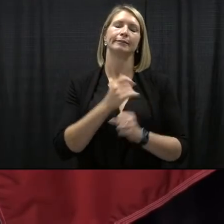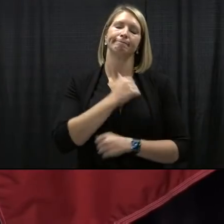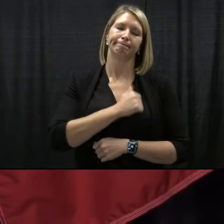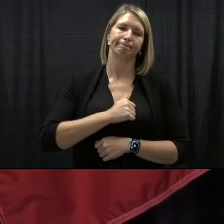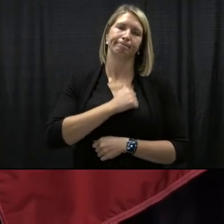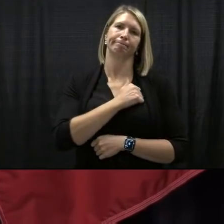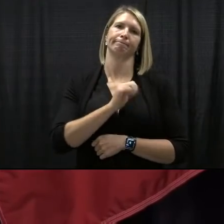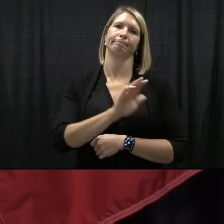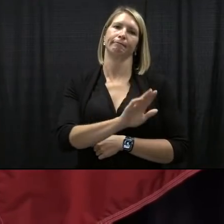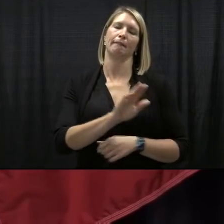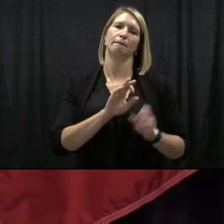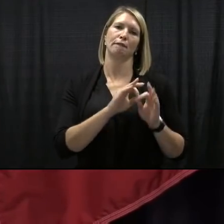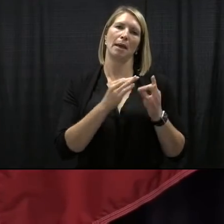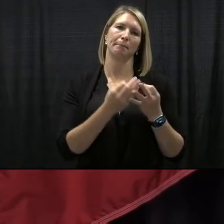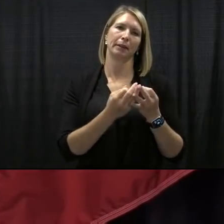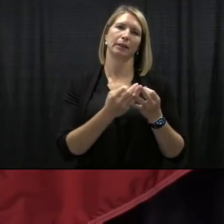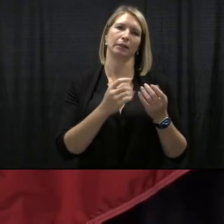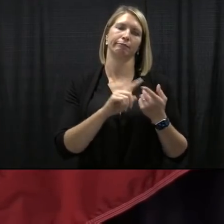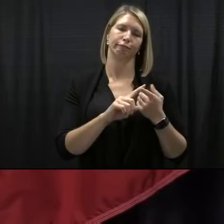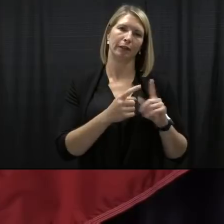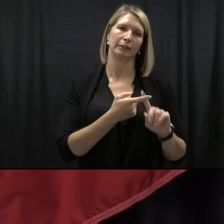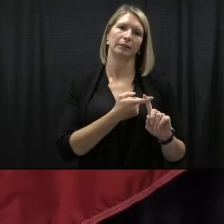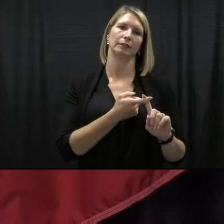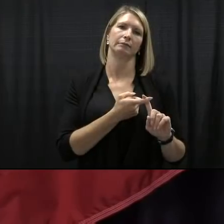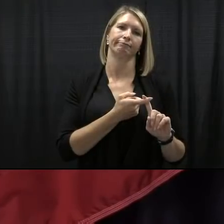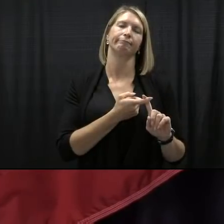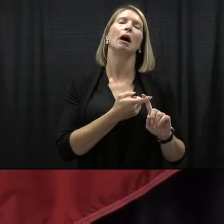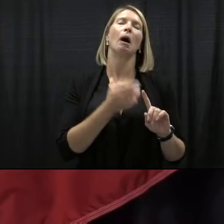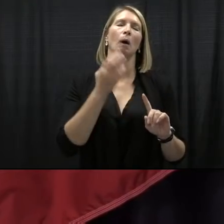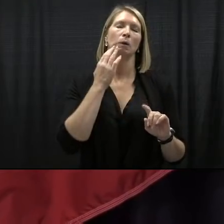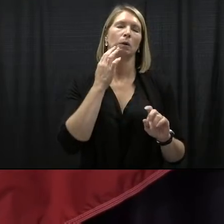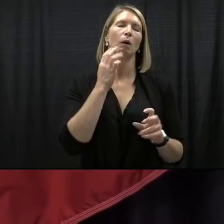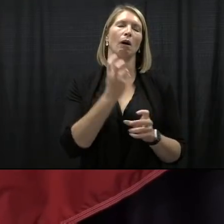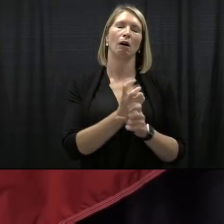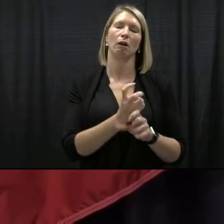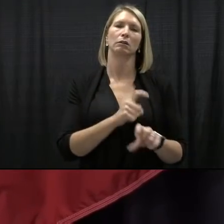away. Please know that you are in our thoughts during this very difficult time.